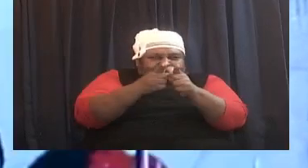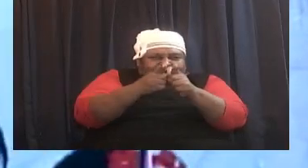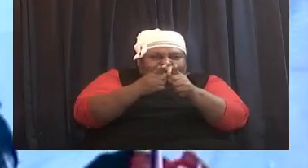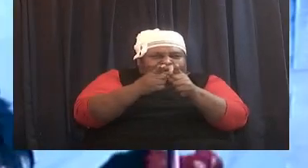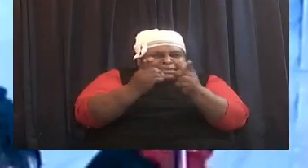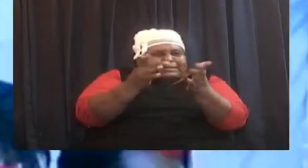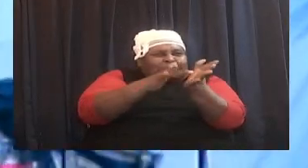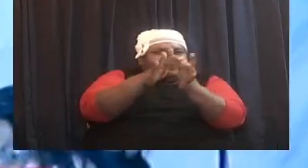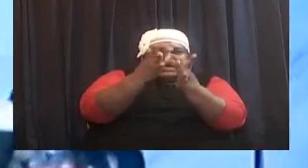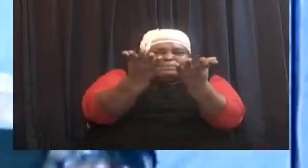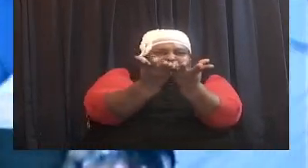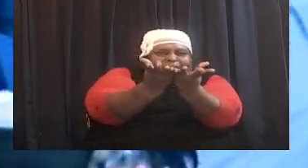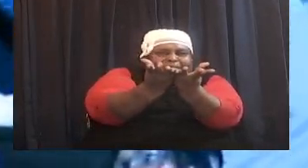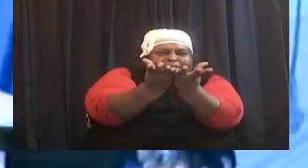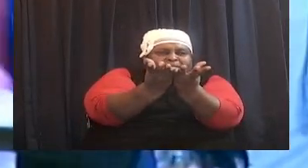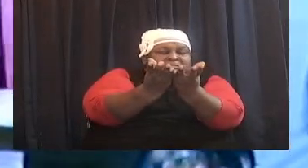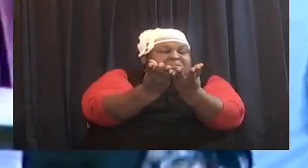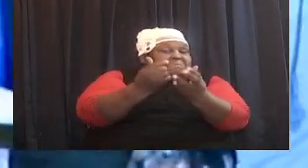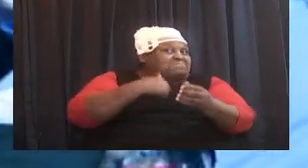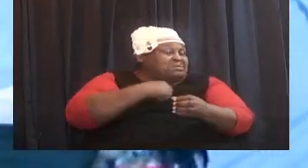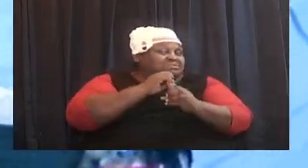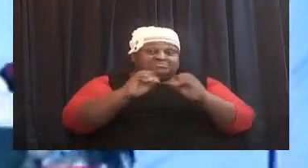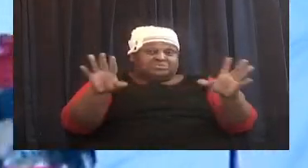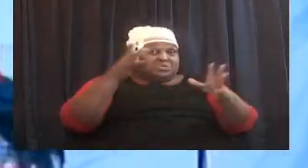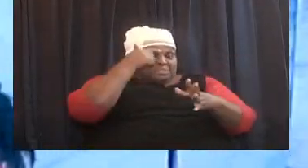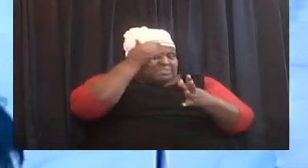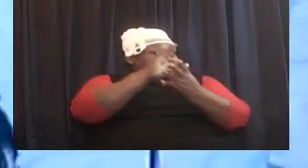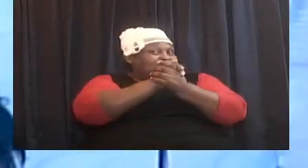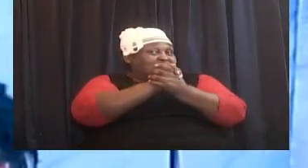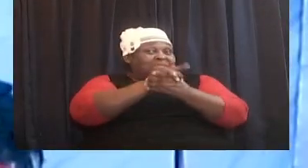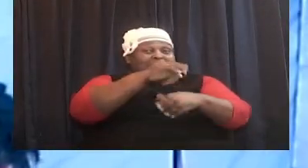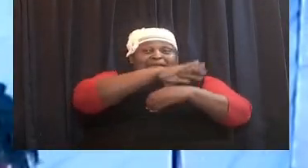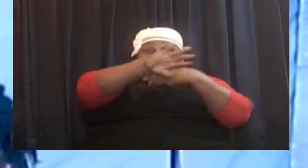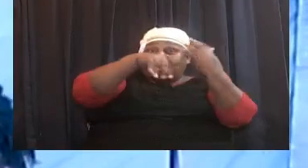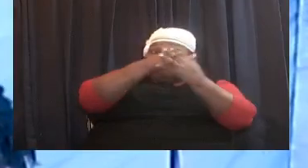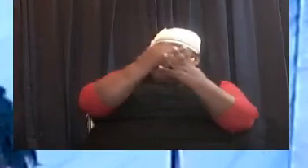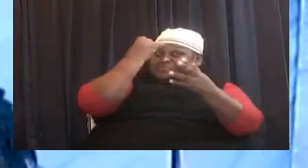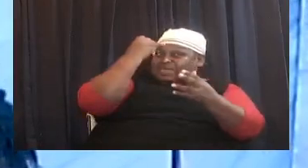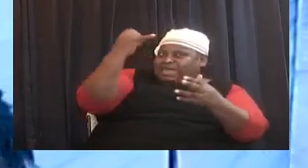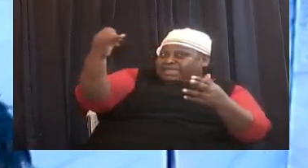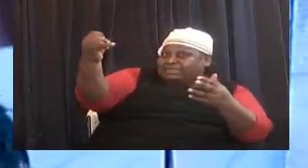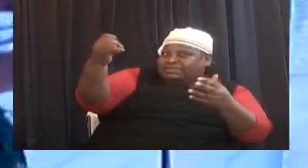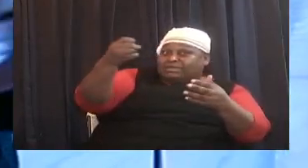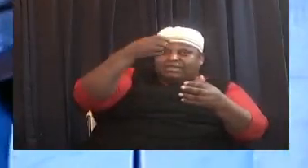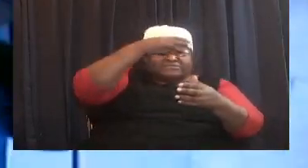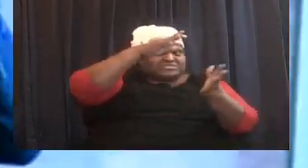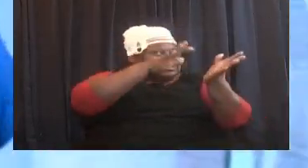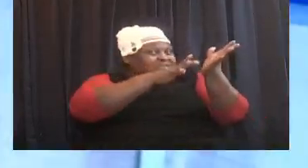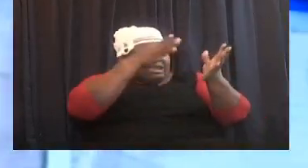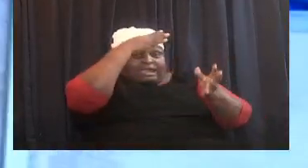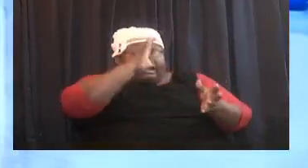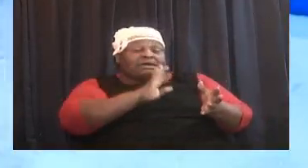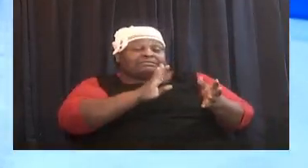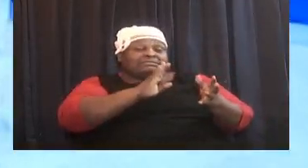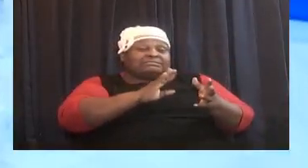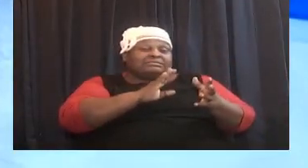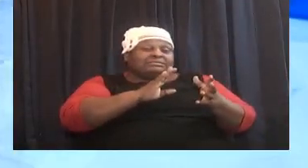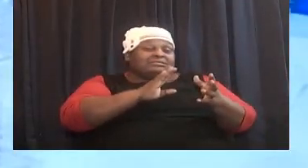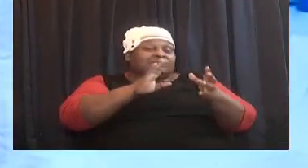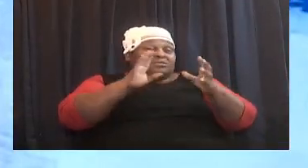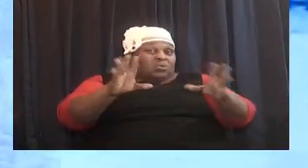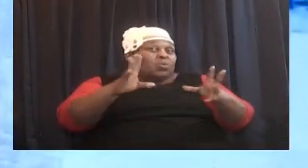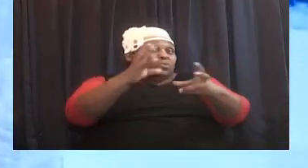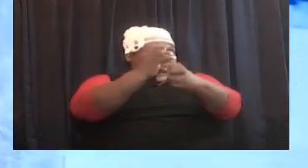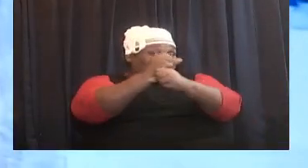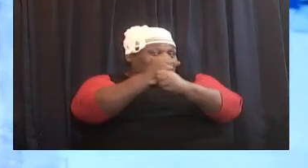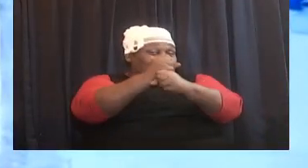here. I don't believe that all the concepts of God could be contained in